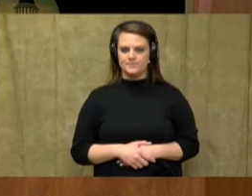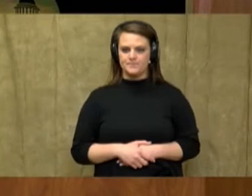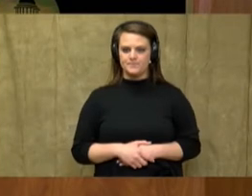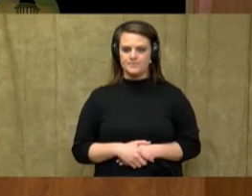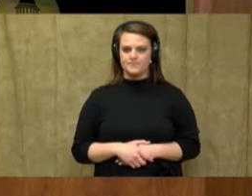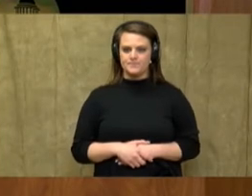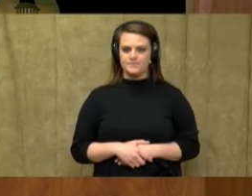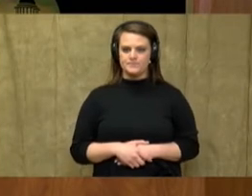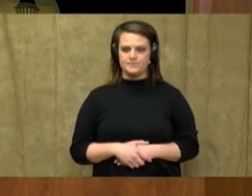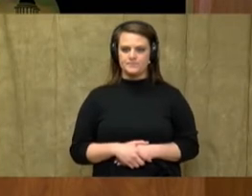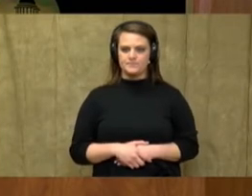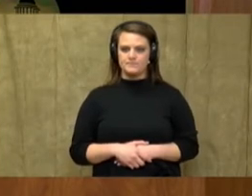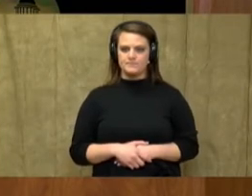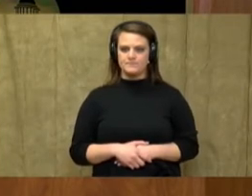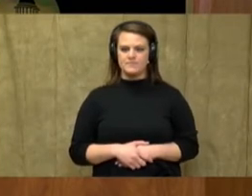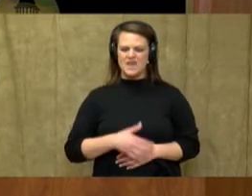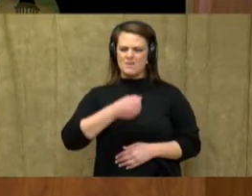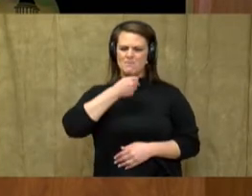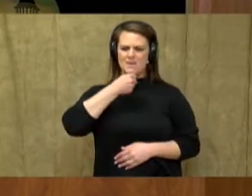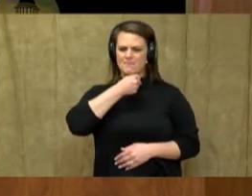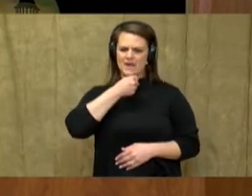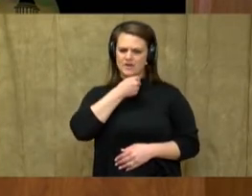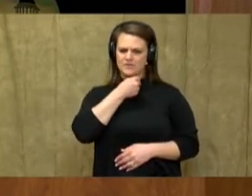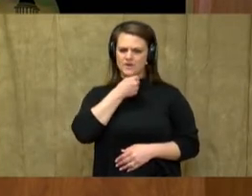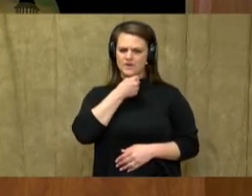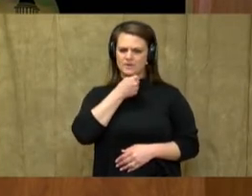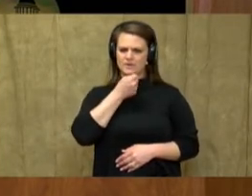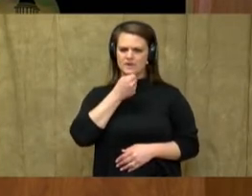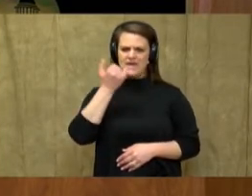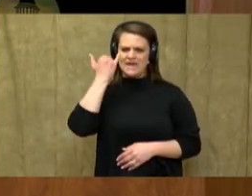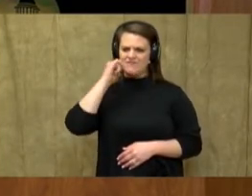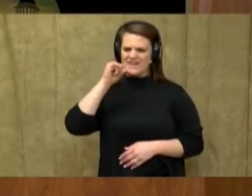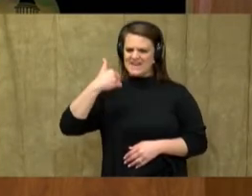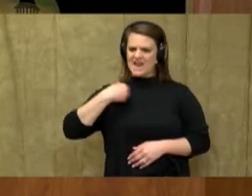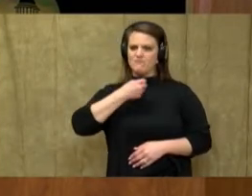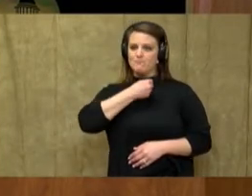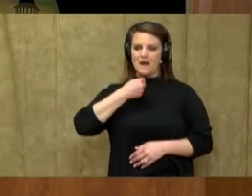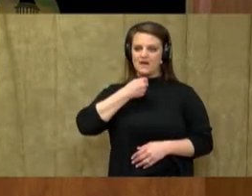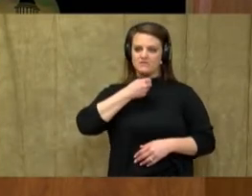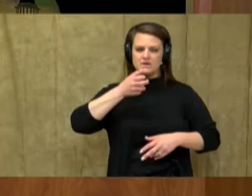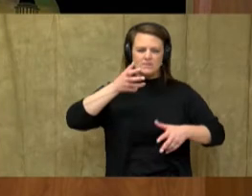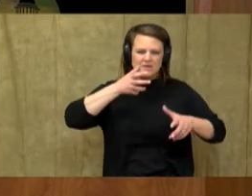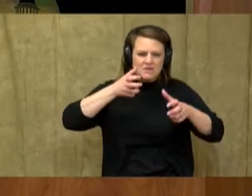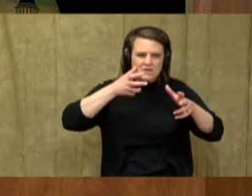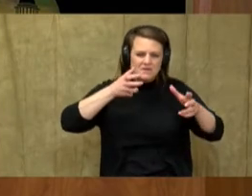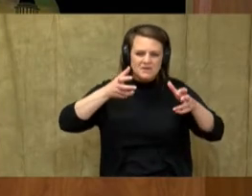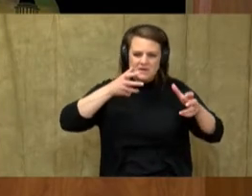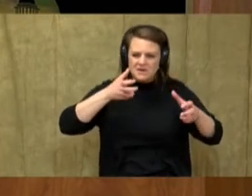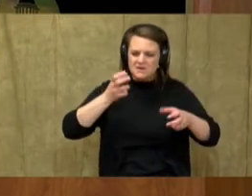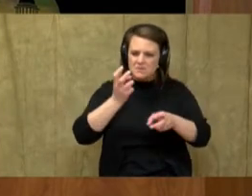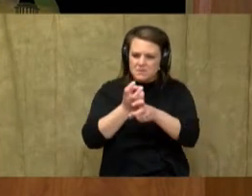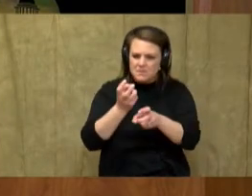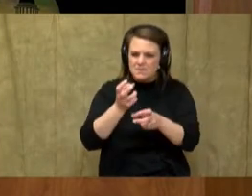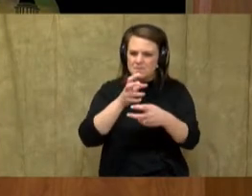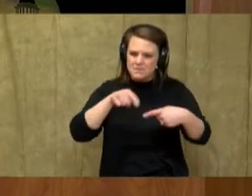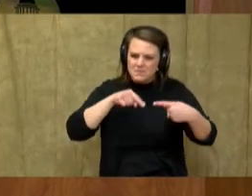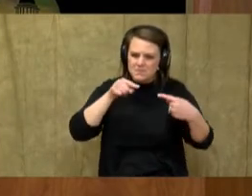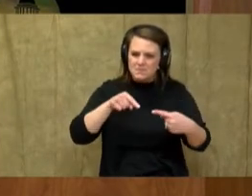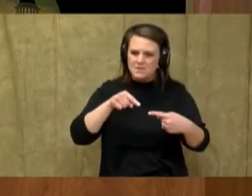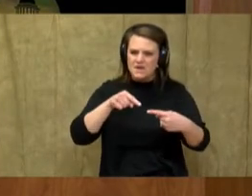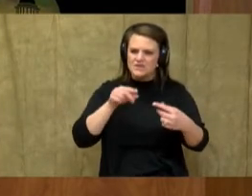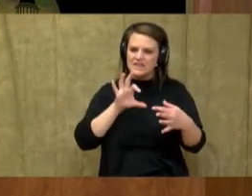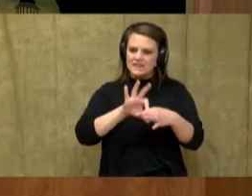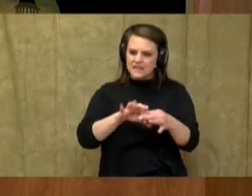Well, I know it talked about my microphone. If I didn't have my microphone, it'd be hard to hear. So that has something to do with my